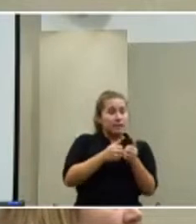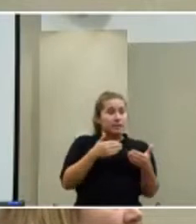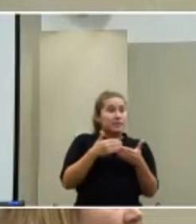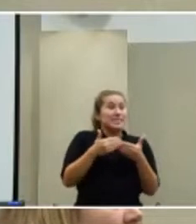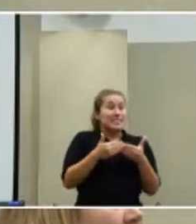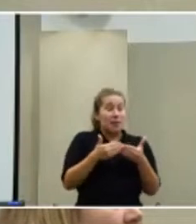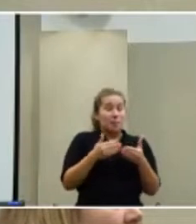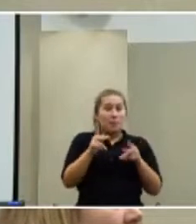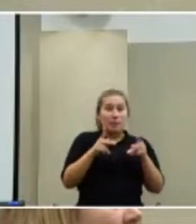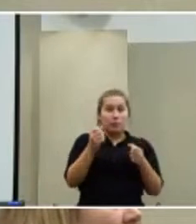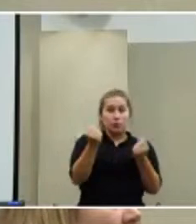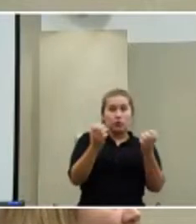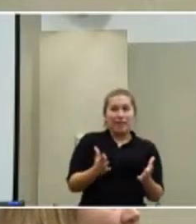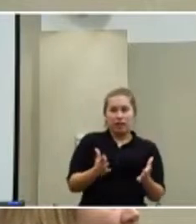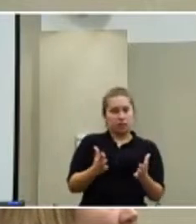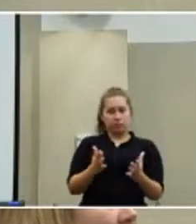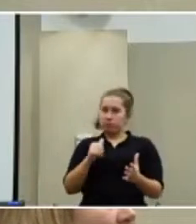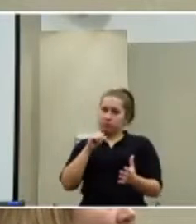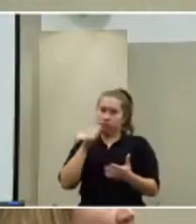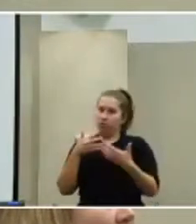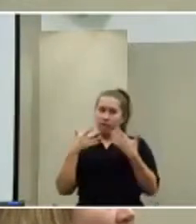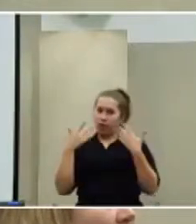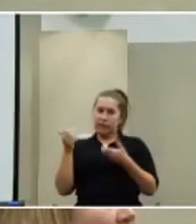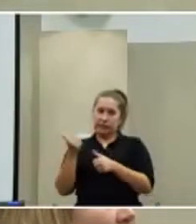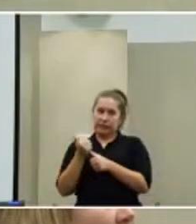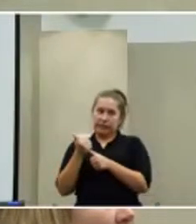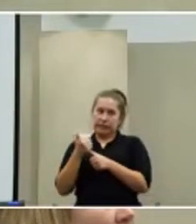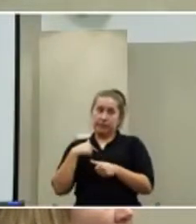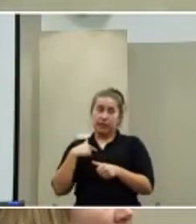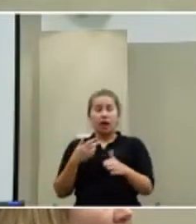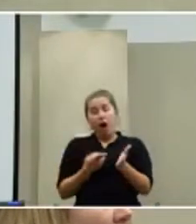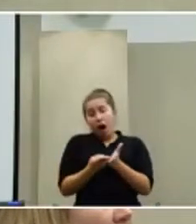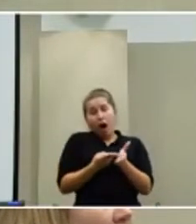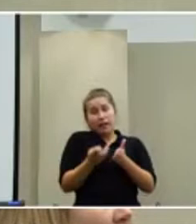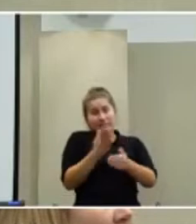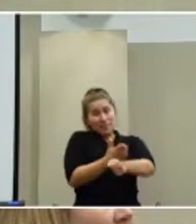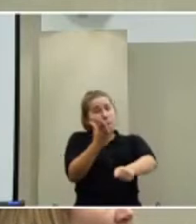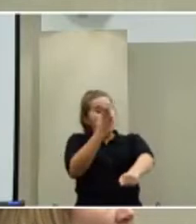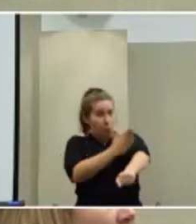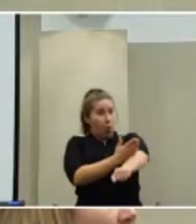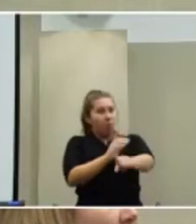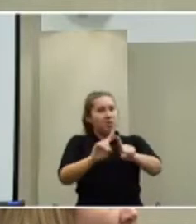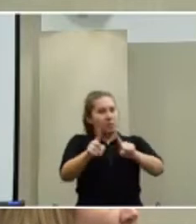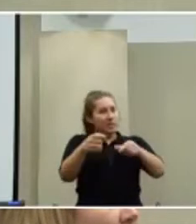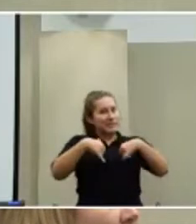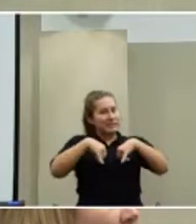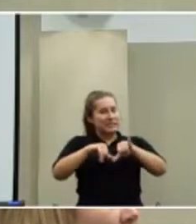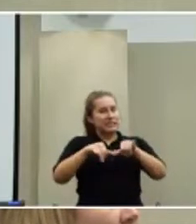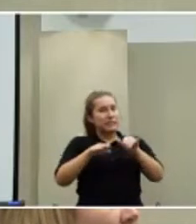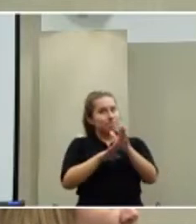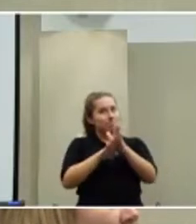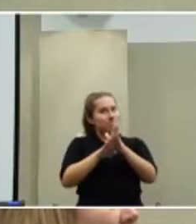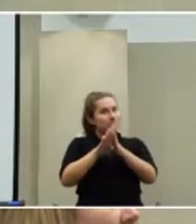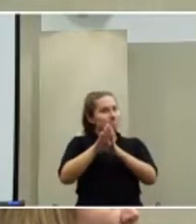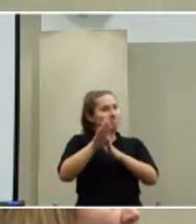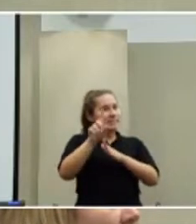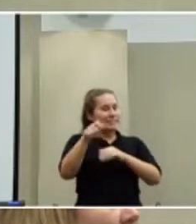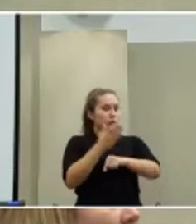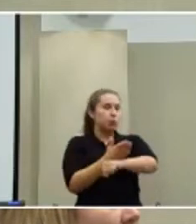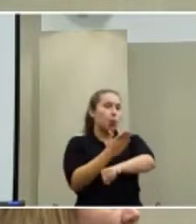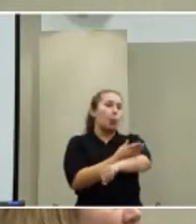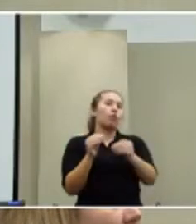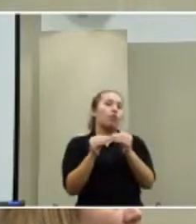pleasant in assisting me. I will say the service has improved greatly, but it's still a long way to go in making it the best experience possible with those